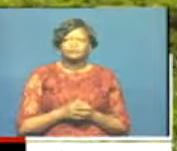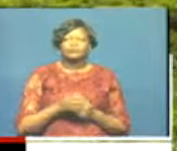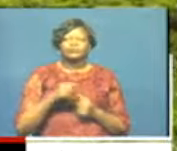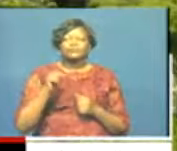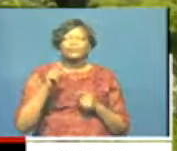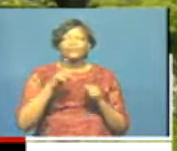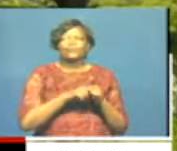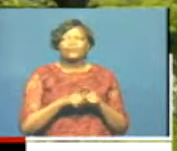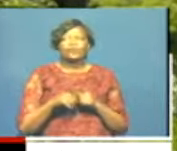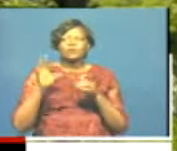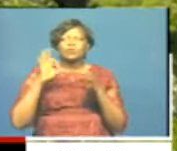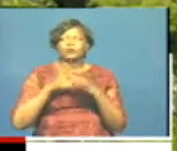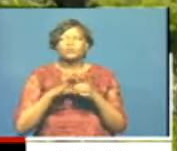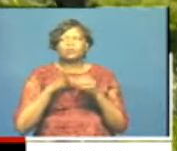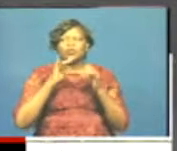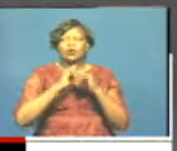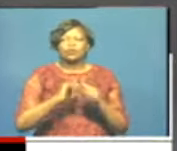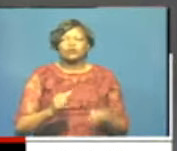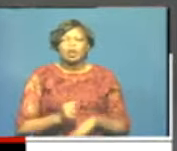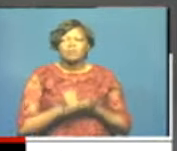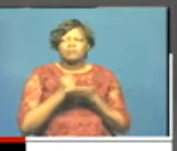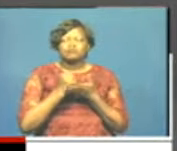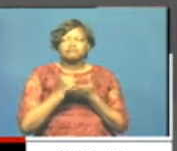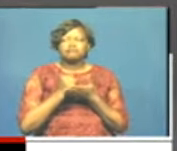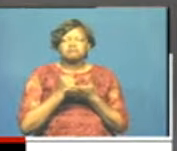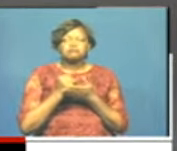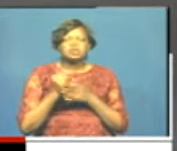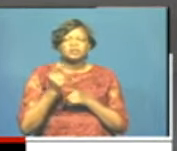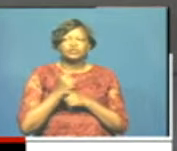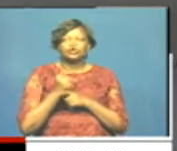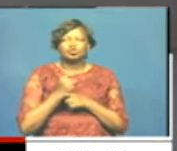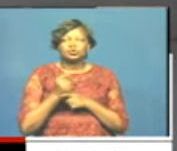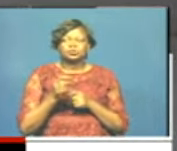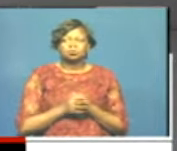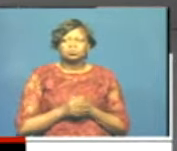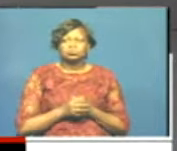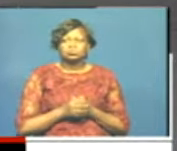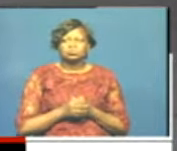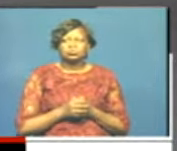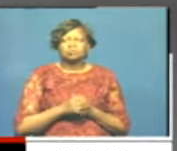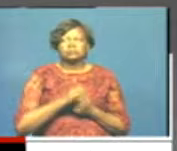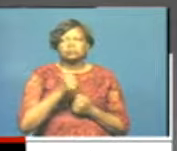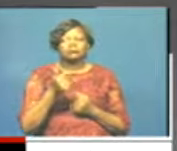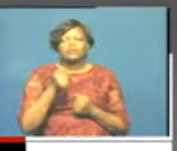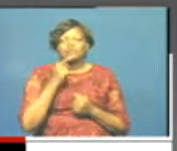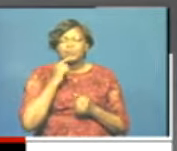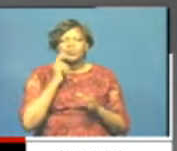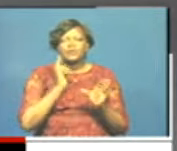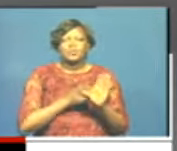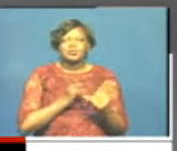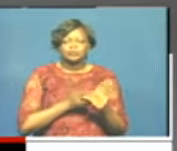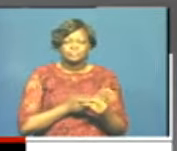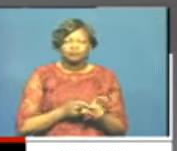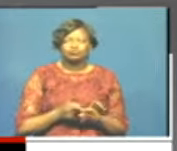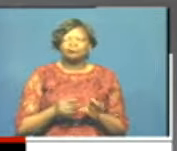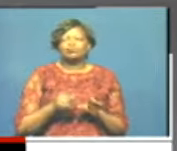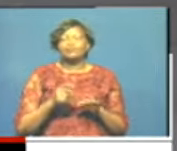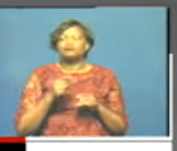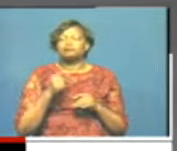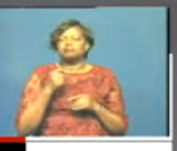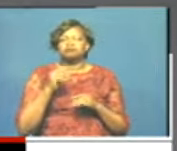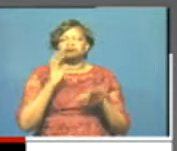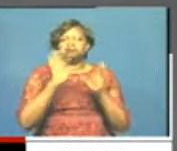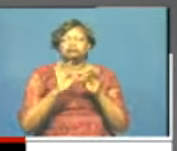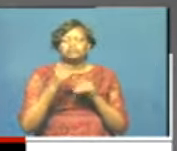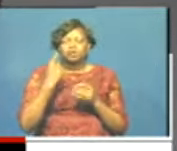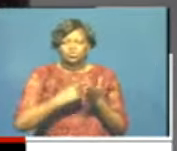be joining camp to assist Aisha in training. Meanwhile, the lone male participants will be named next week. The duo of John Paul